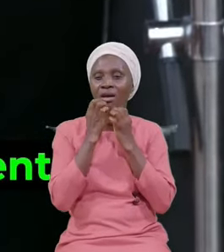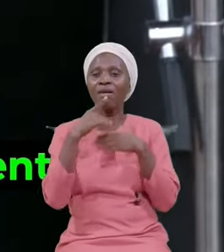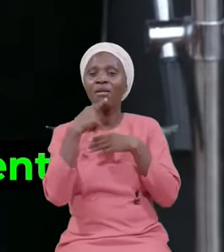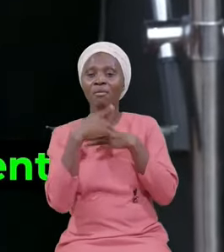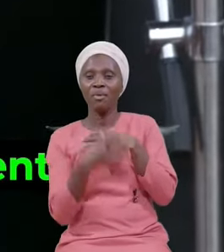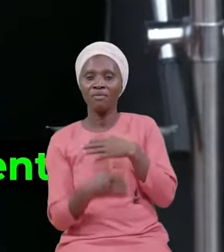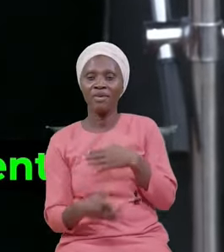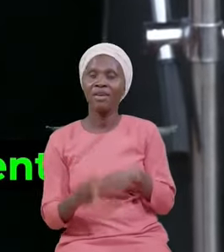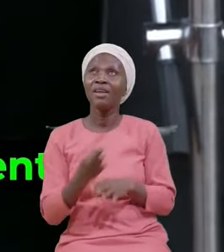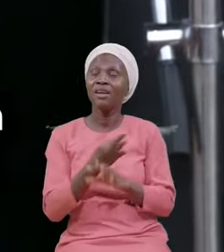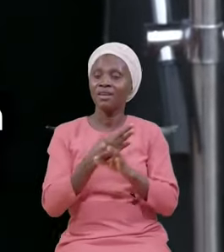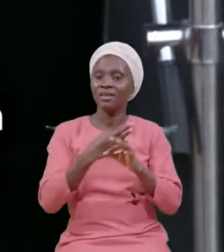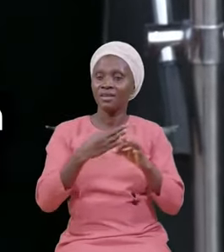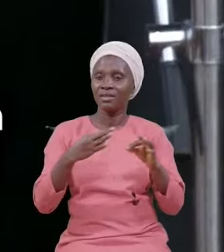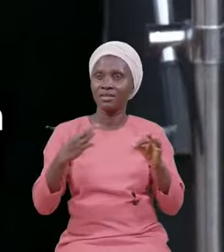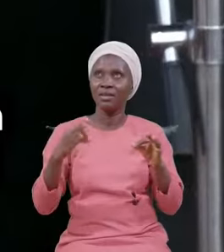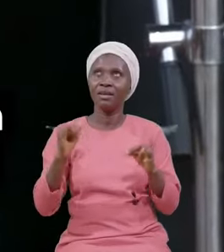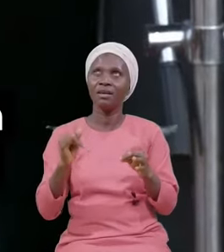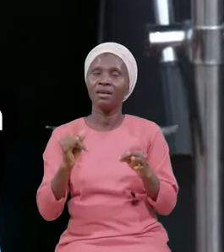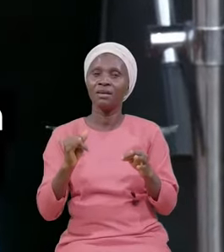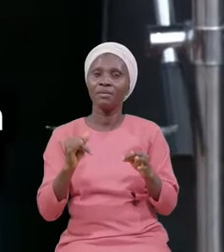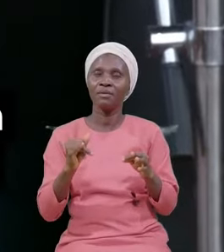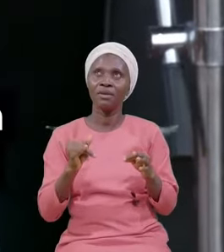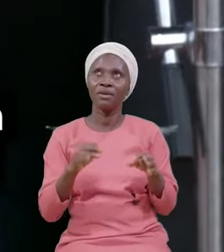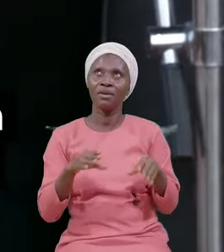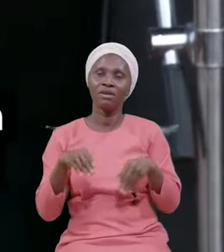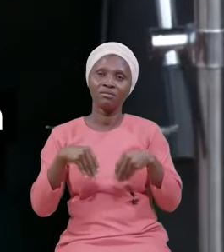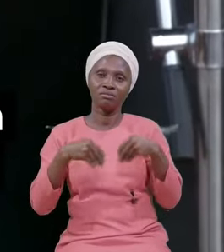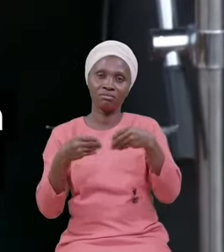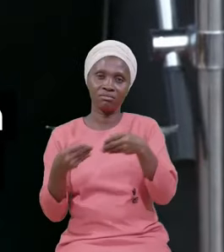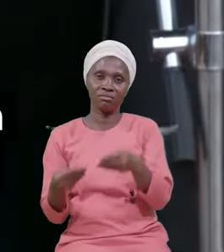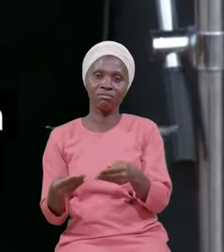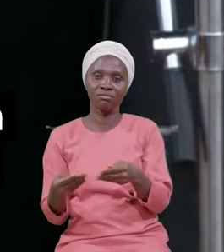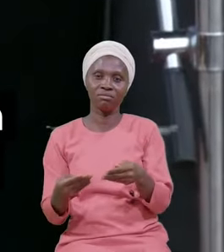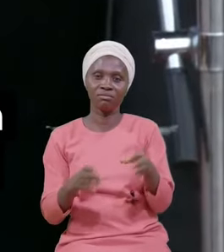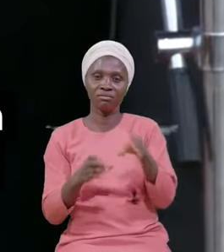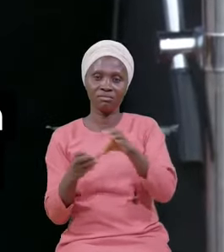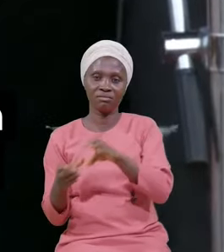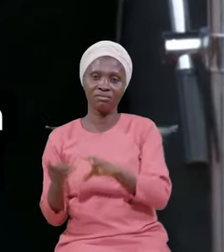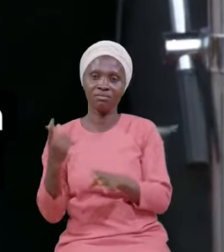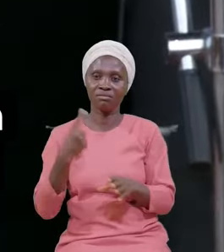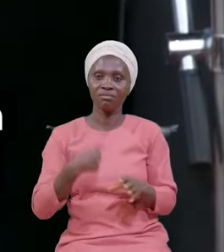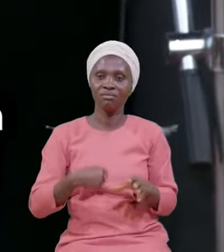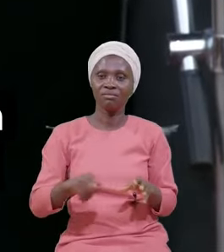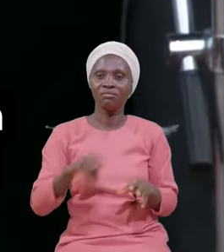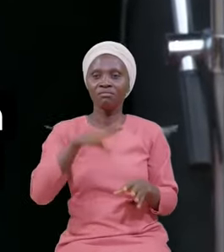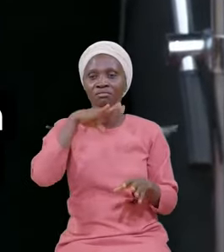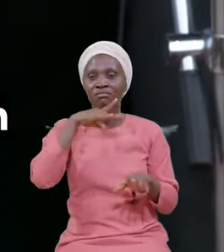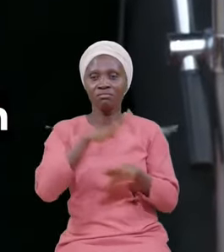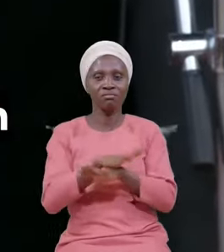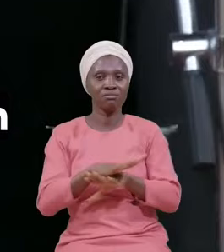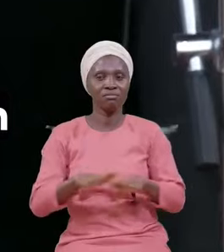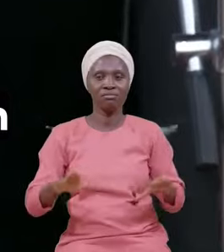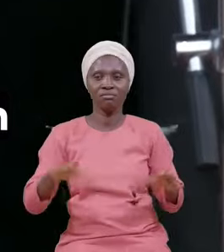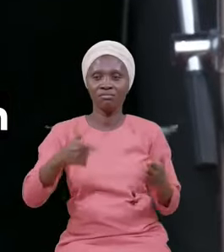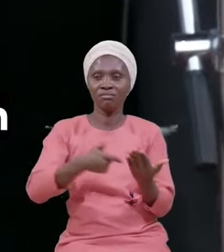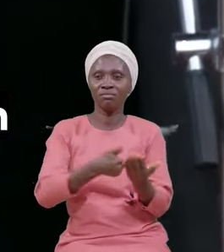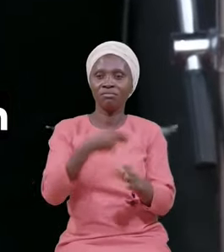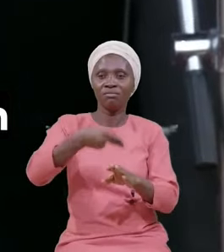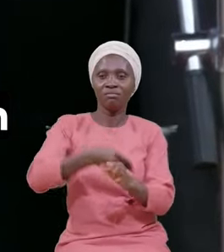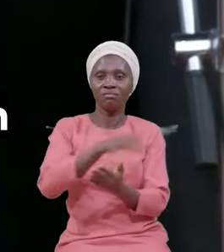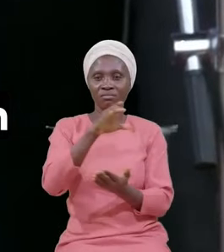freely shed the Spotless Lamb Of Heaven